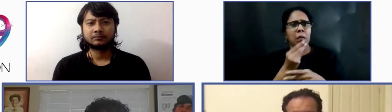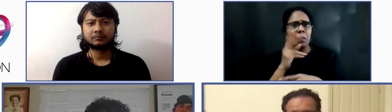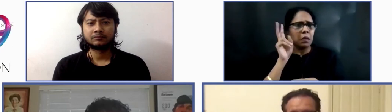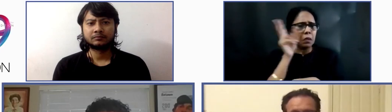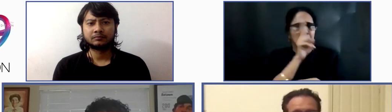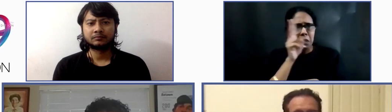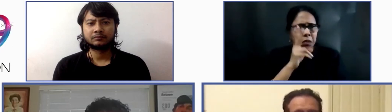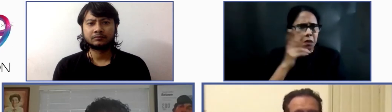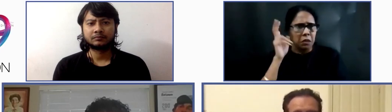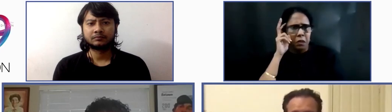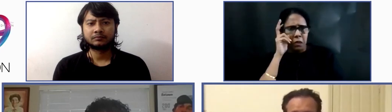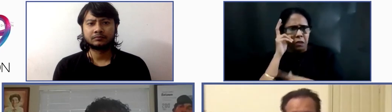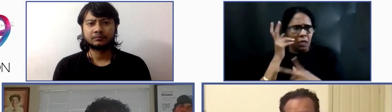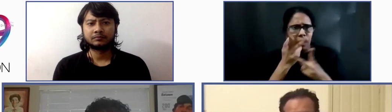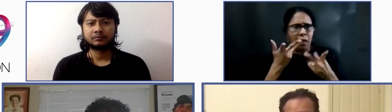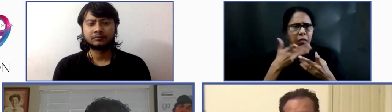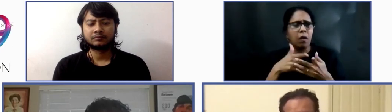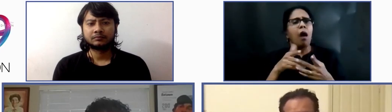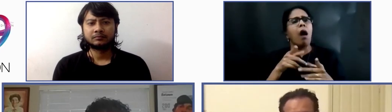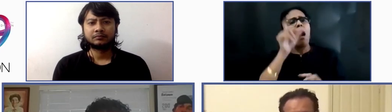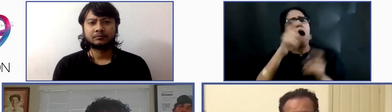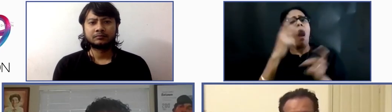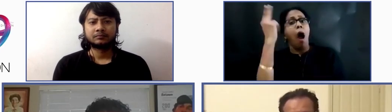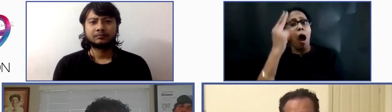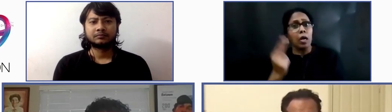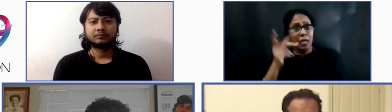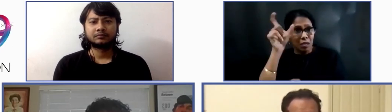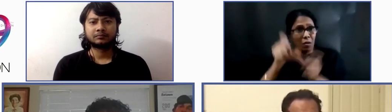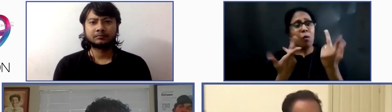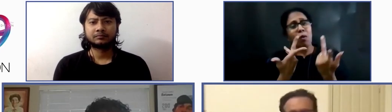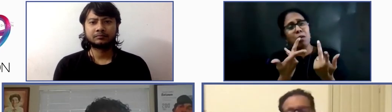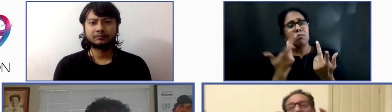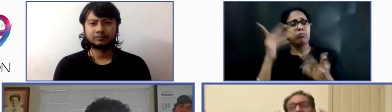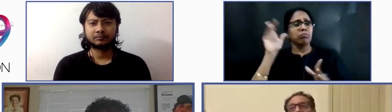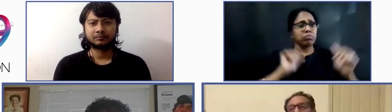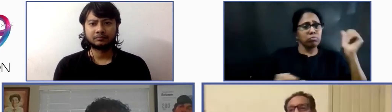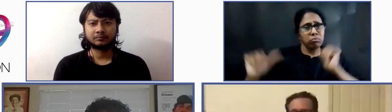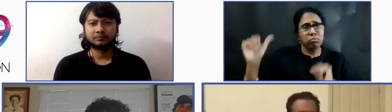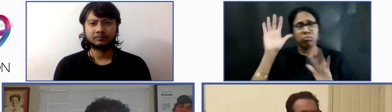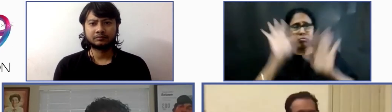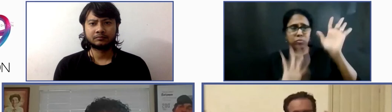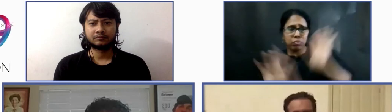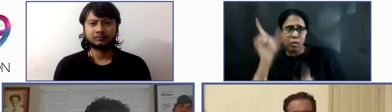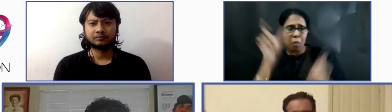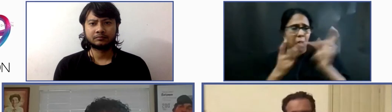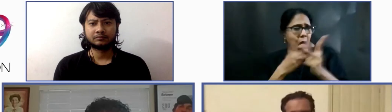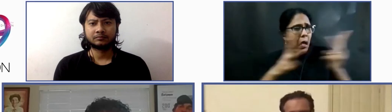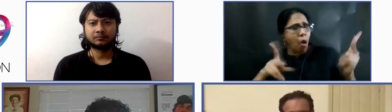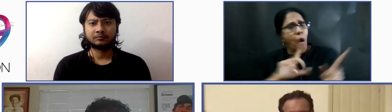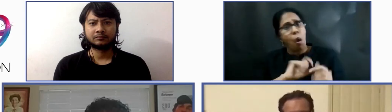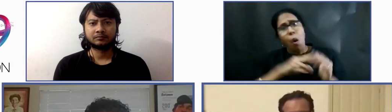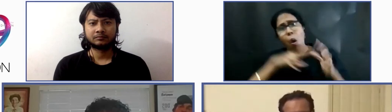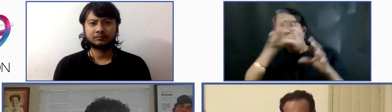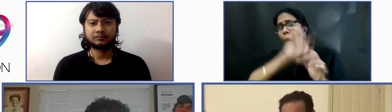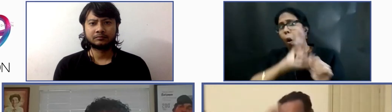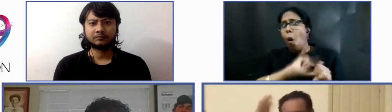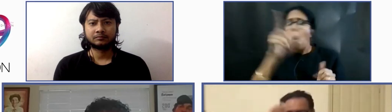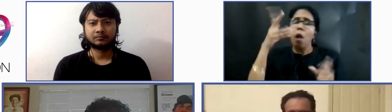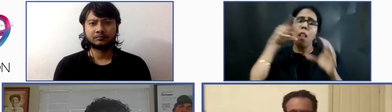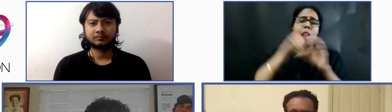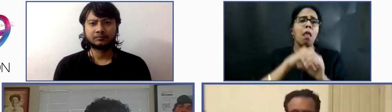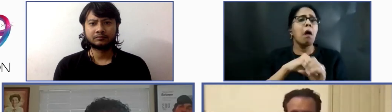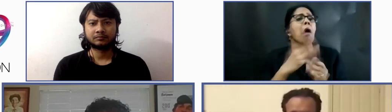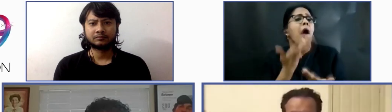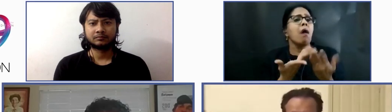there are moments of schizophrenia with every artist. You know, this wow, I have an idea, is sometimes a schizophrenic moment that you just comes and